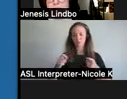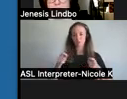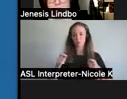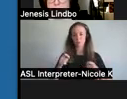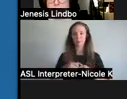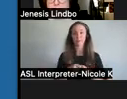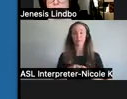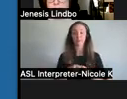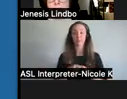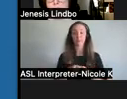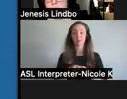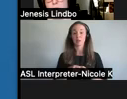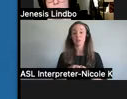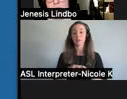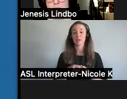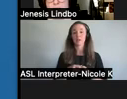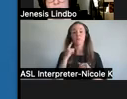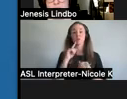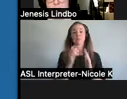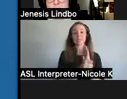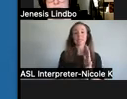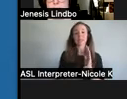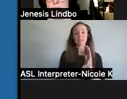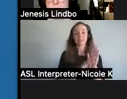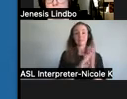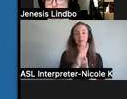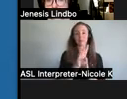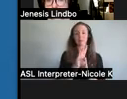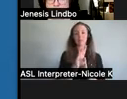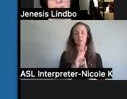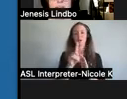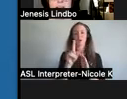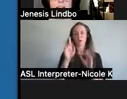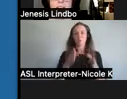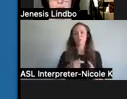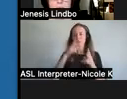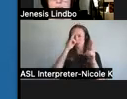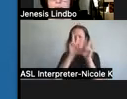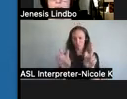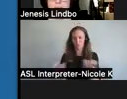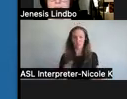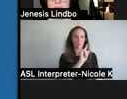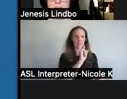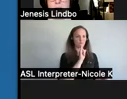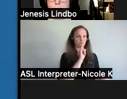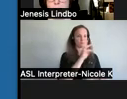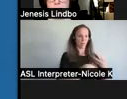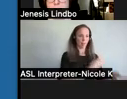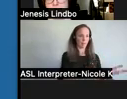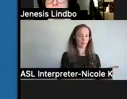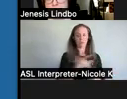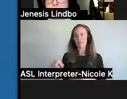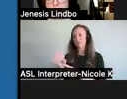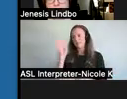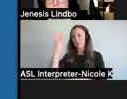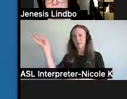Looking at the skills development and use of virtual reality in different simulation trainings, use of it in the automotive